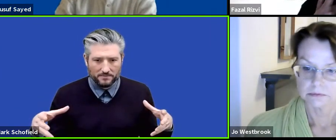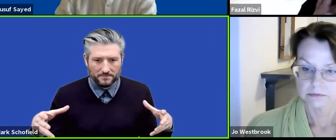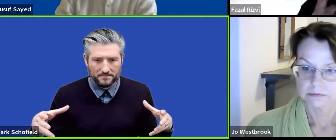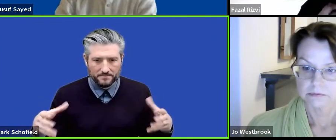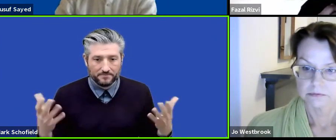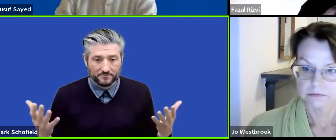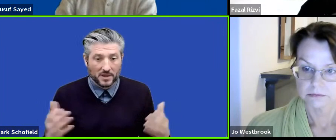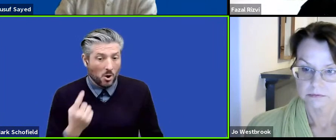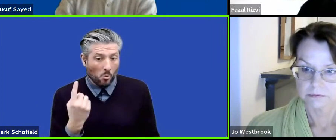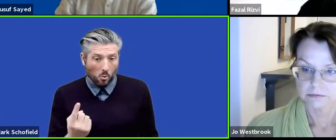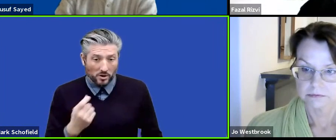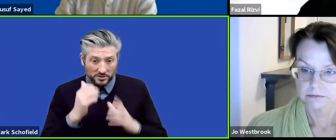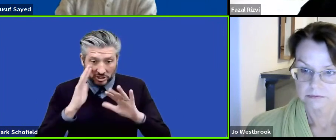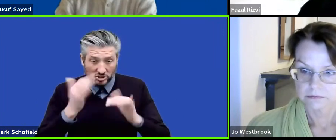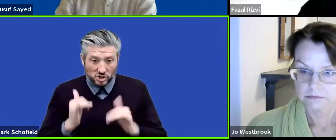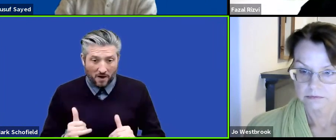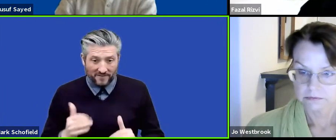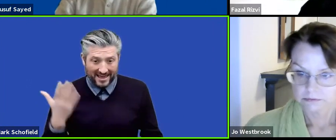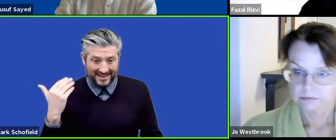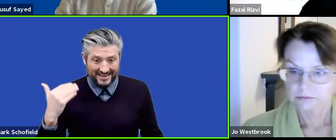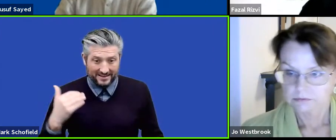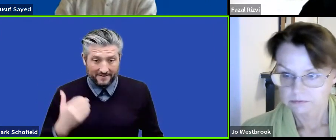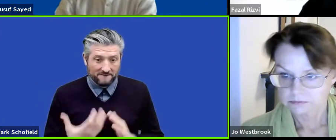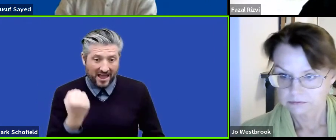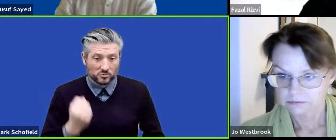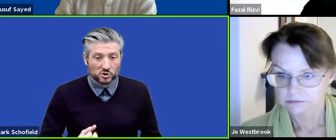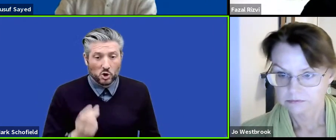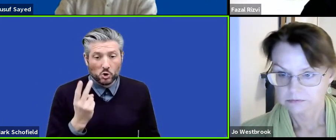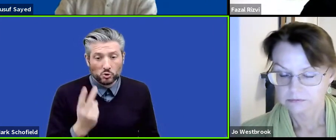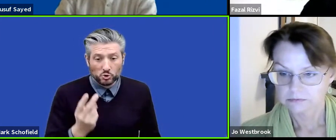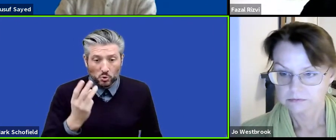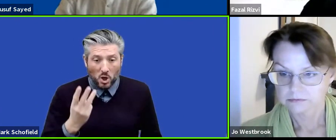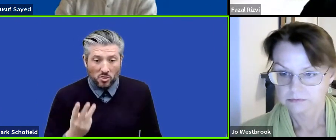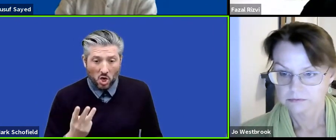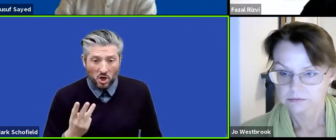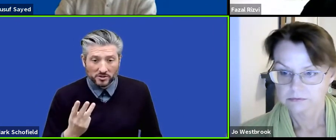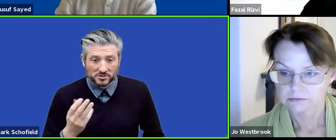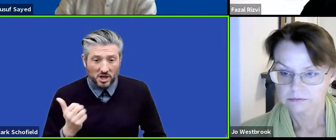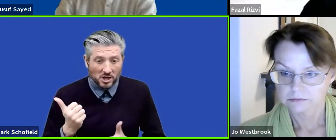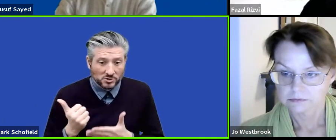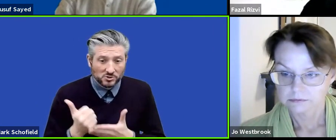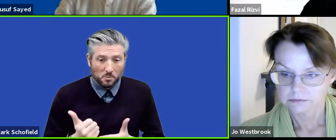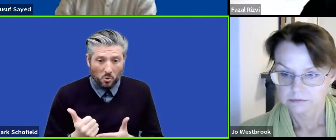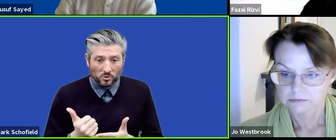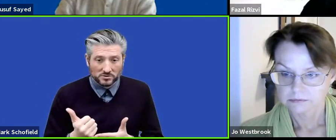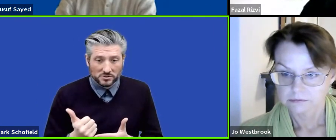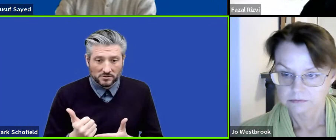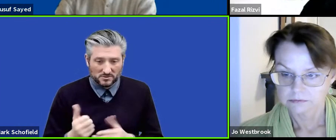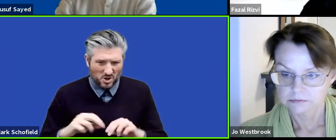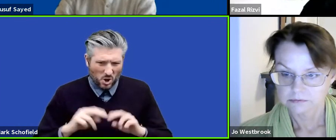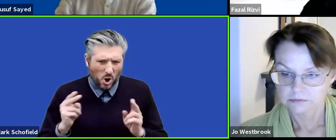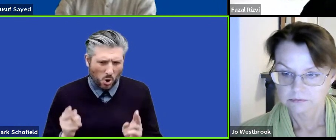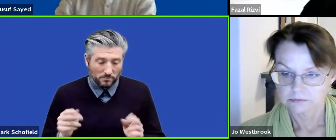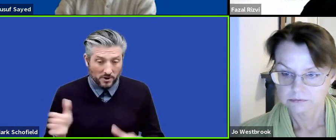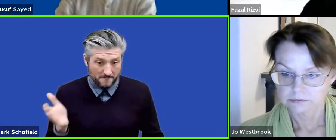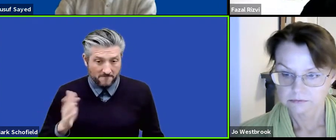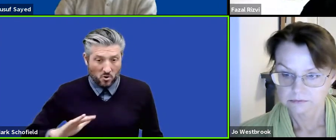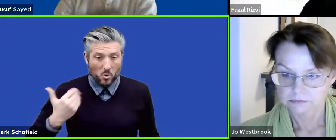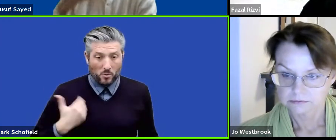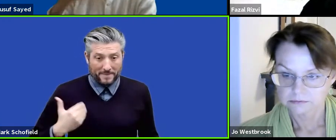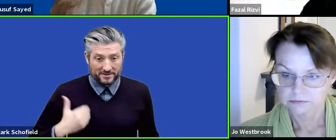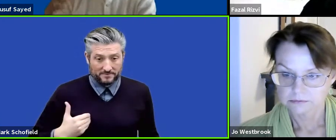over 2/3 of support at home was provided by women as mothers, guardians, and